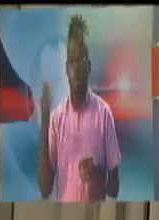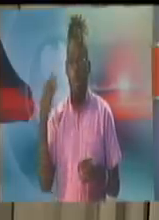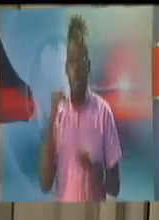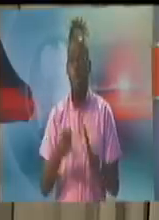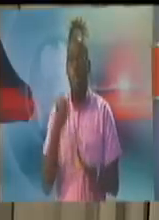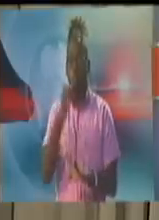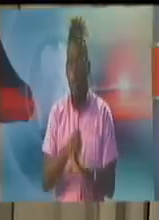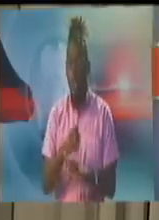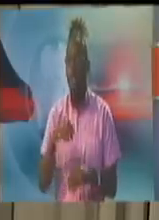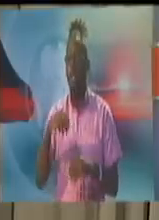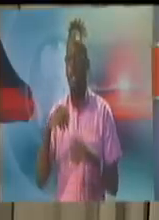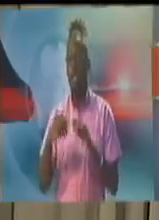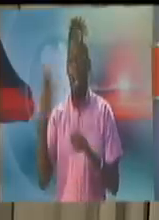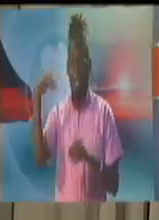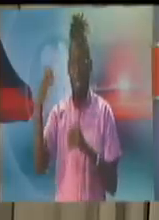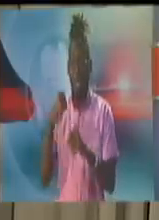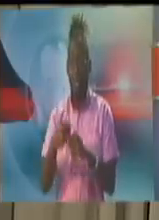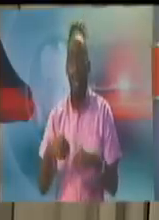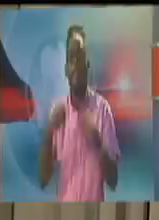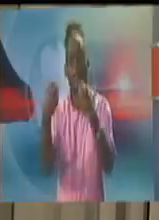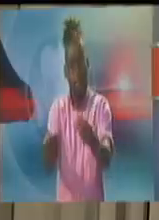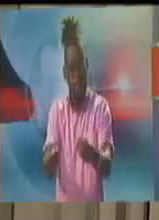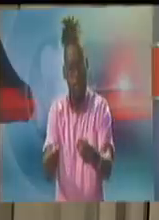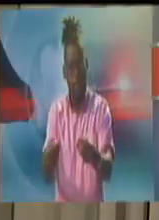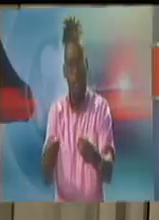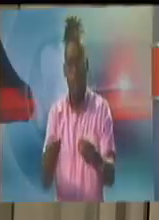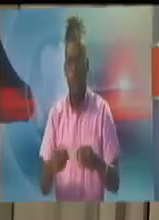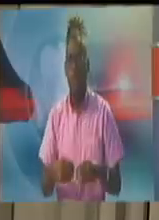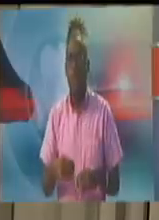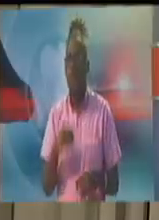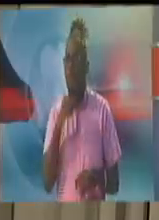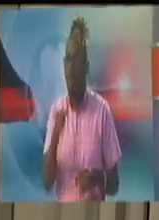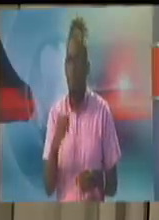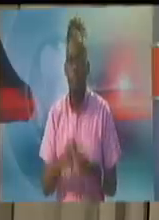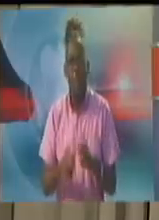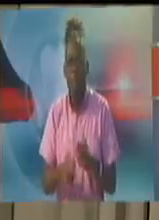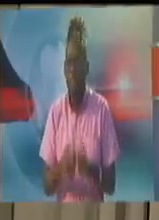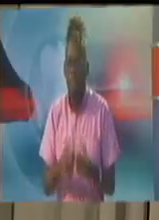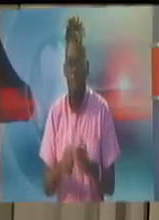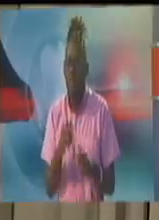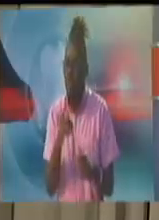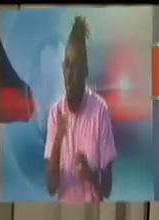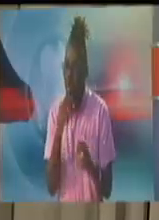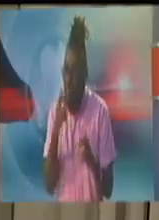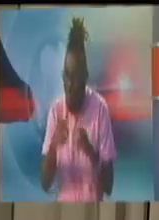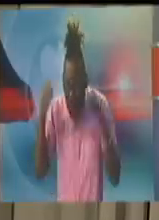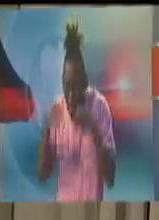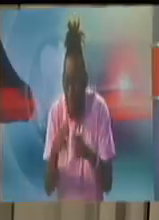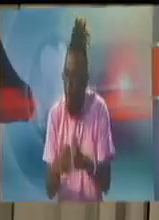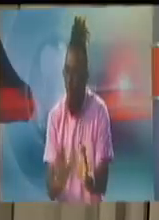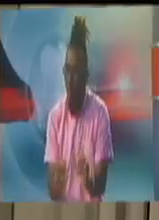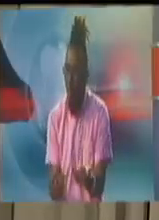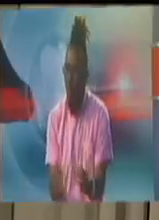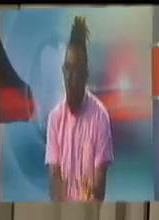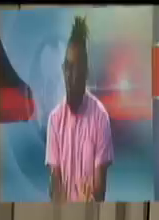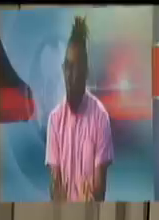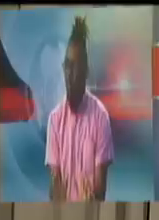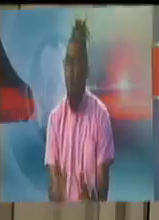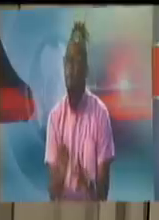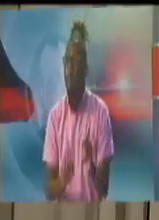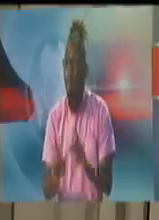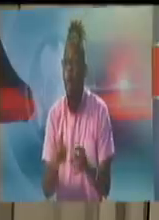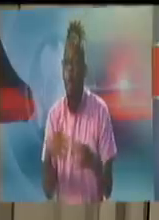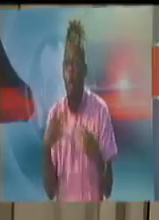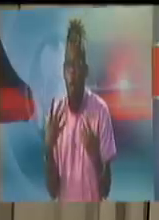that certainly doesn't seem to arise from a logistics point of view. I suspect people may have lost their jobs for other reasons with